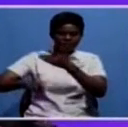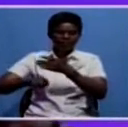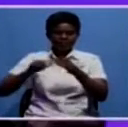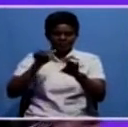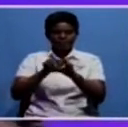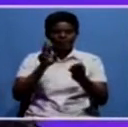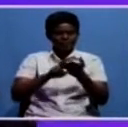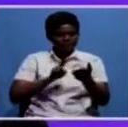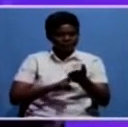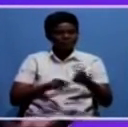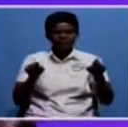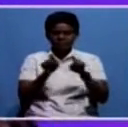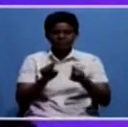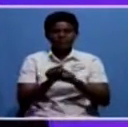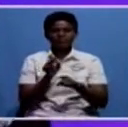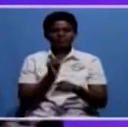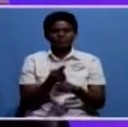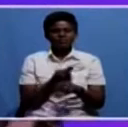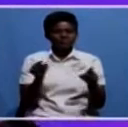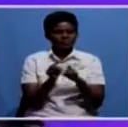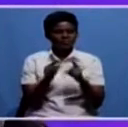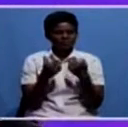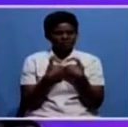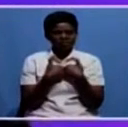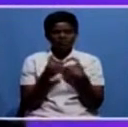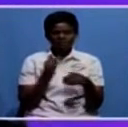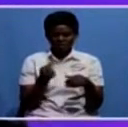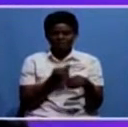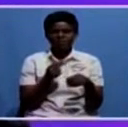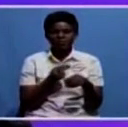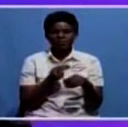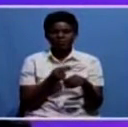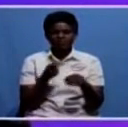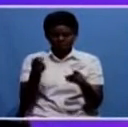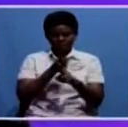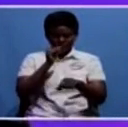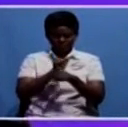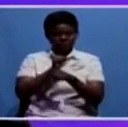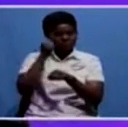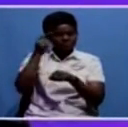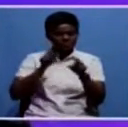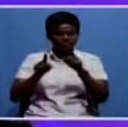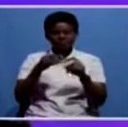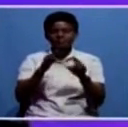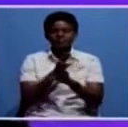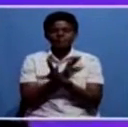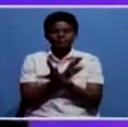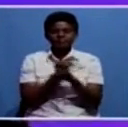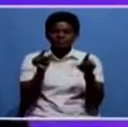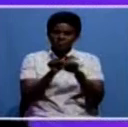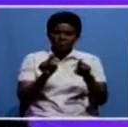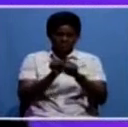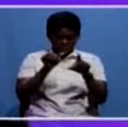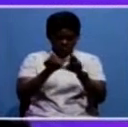report obsess us and detract us from doing work for the people of Zambia, addressing the turbulence